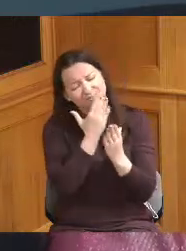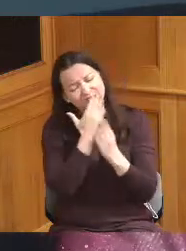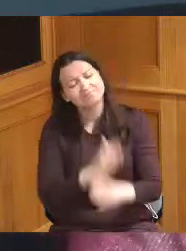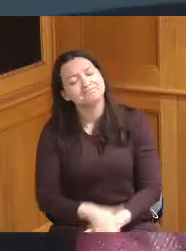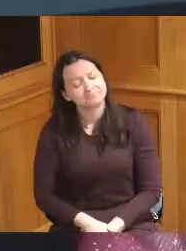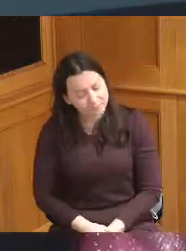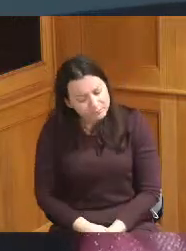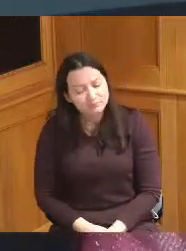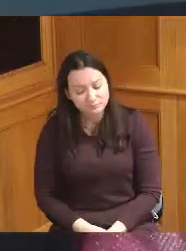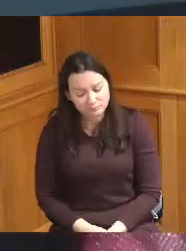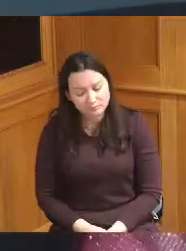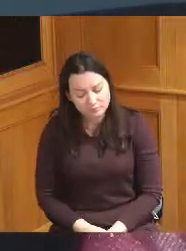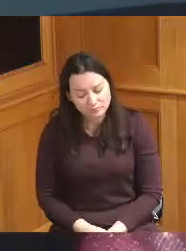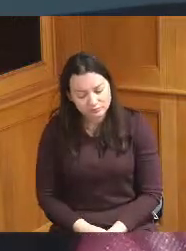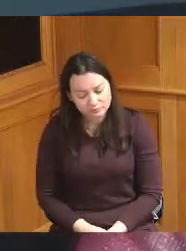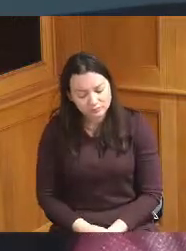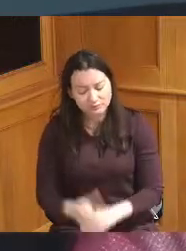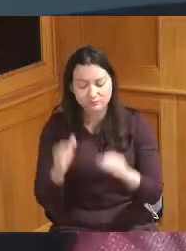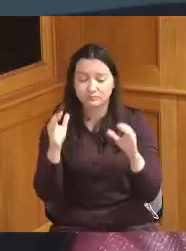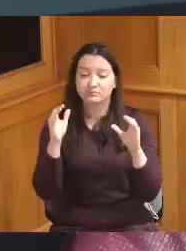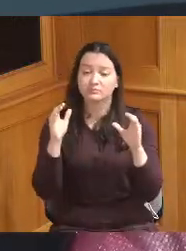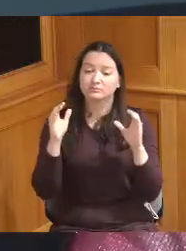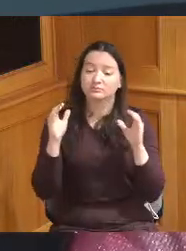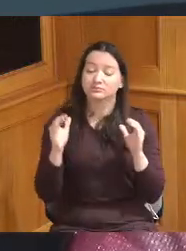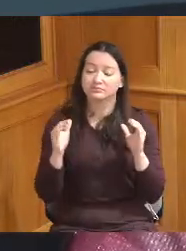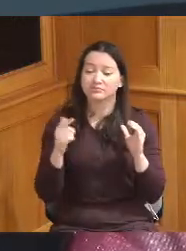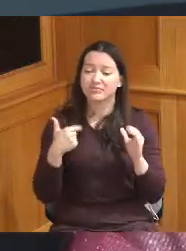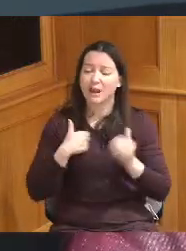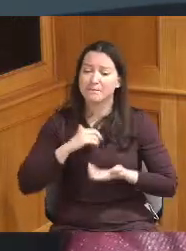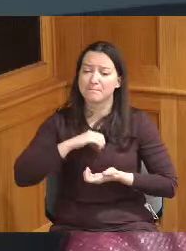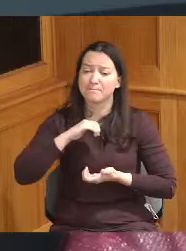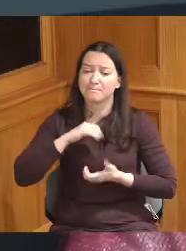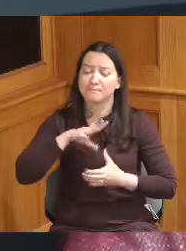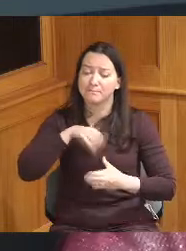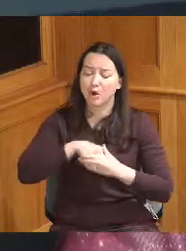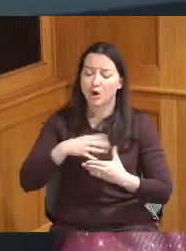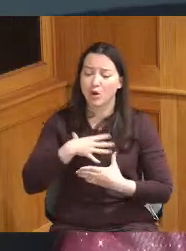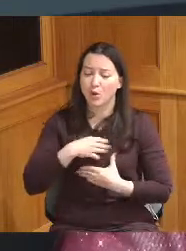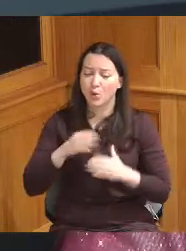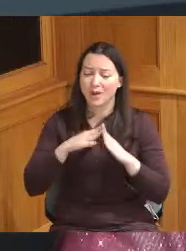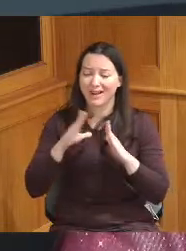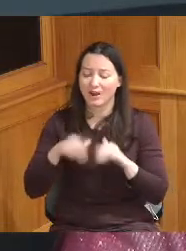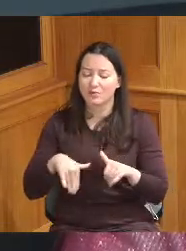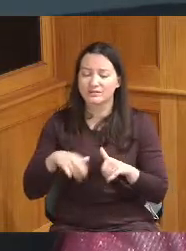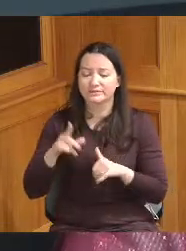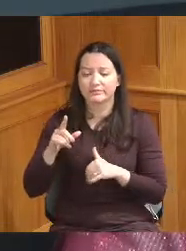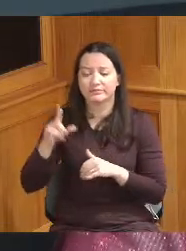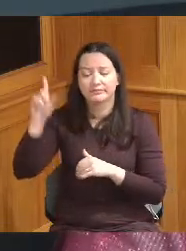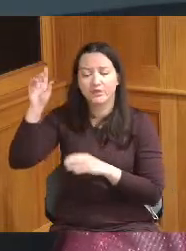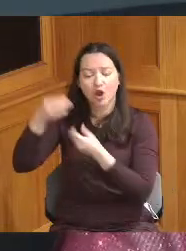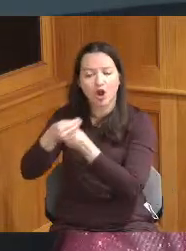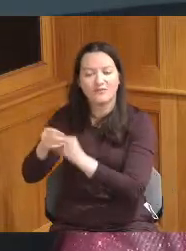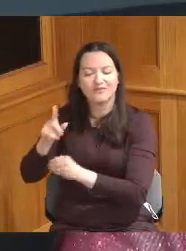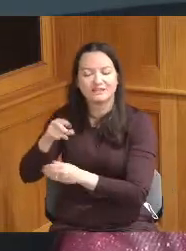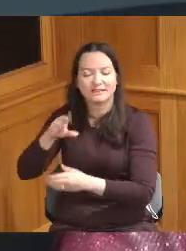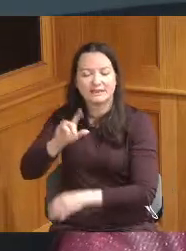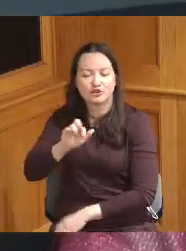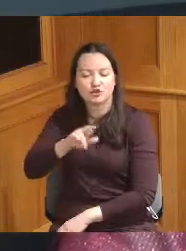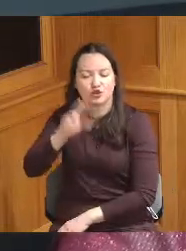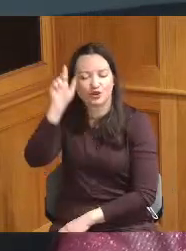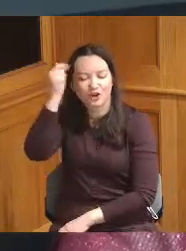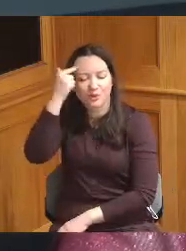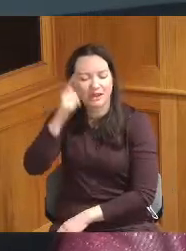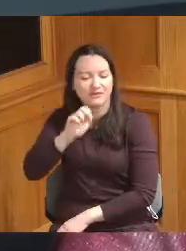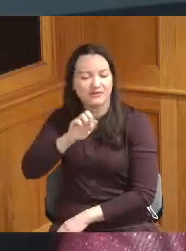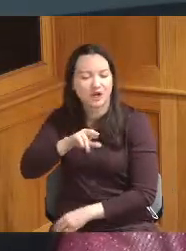you. So I am a part of the White House Office of Intergovernmental Affairs weekly. They have a call which